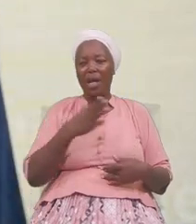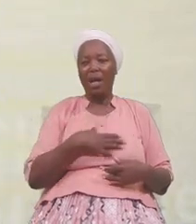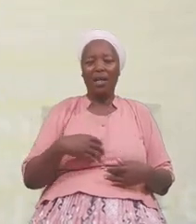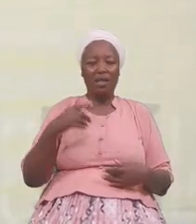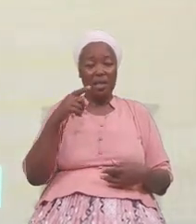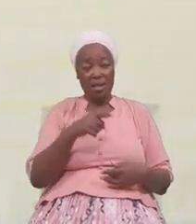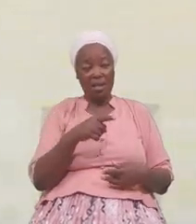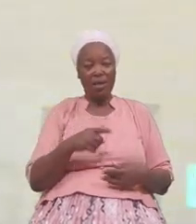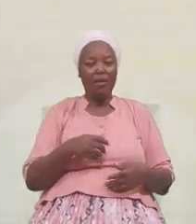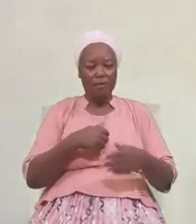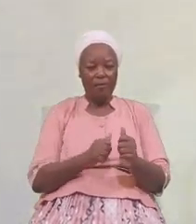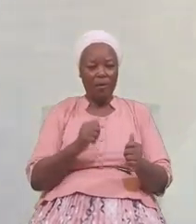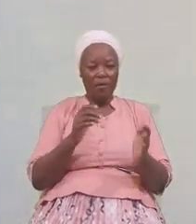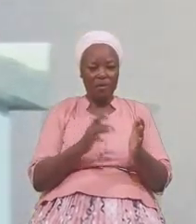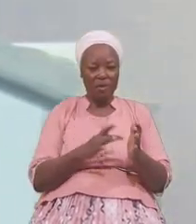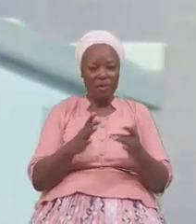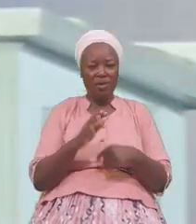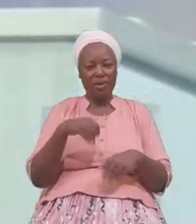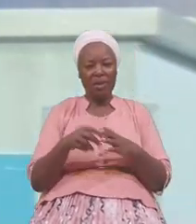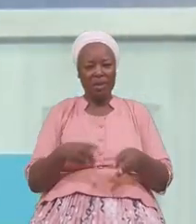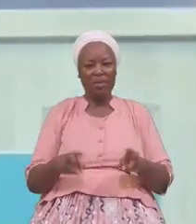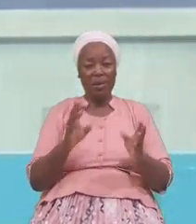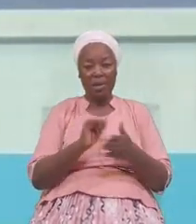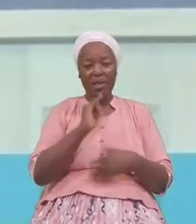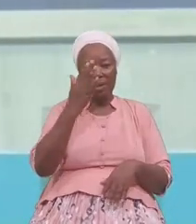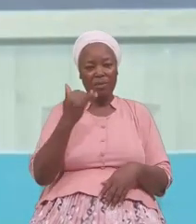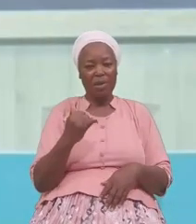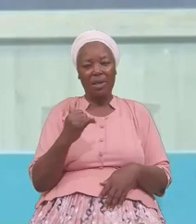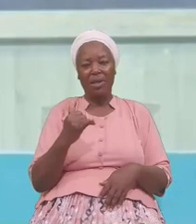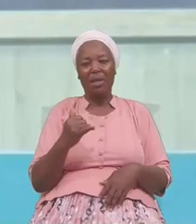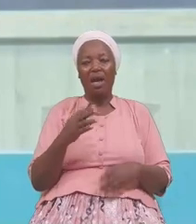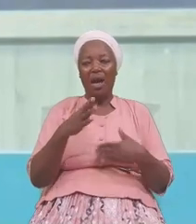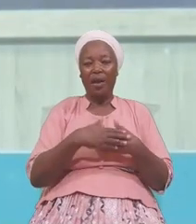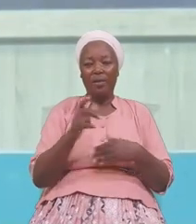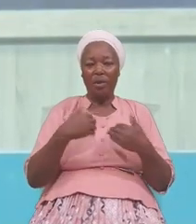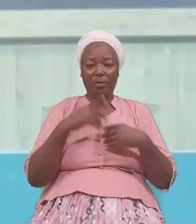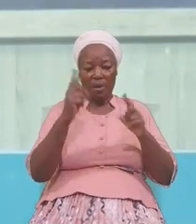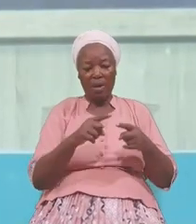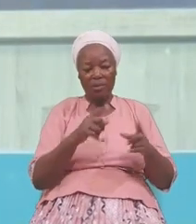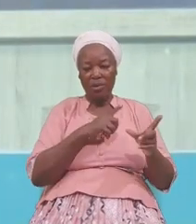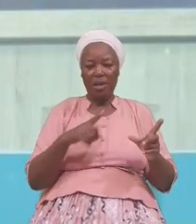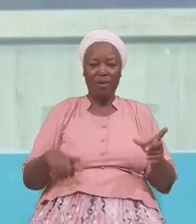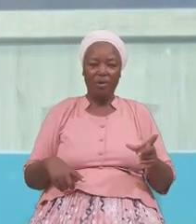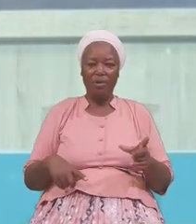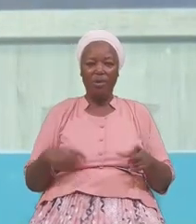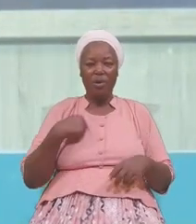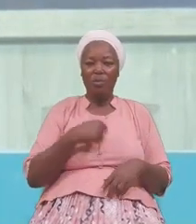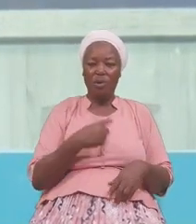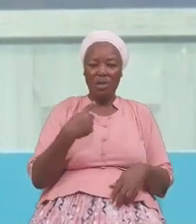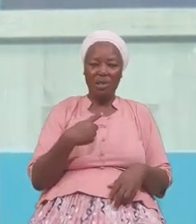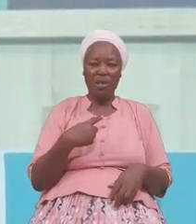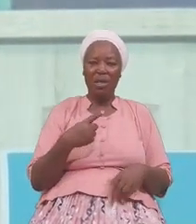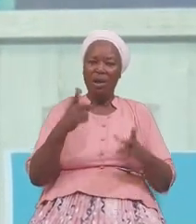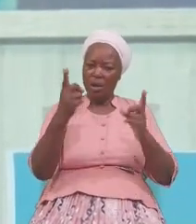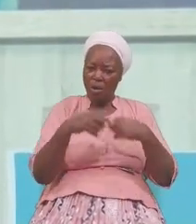followed Jesus in the way. That's why after you have come to the Lord, we say,